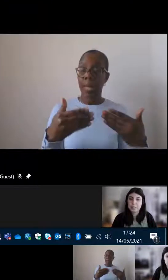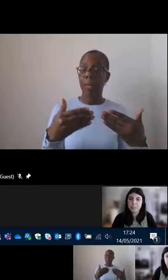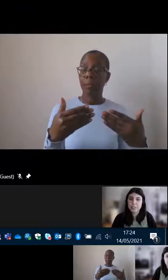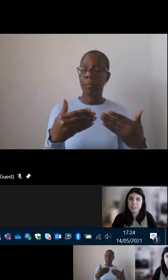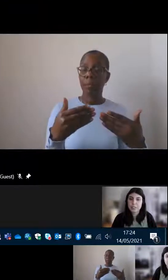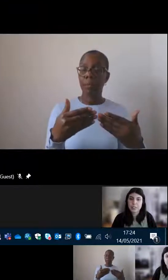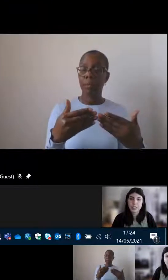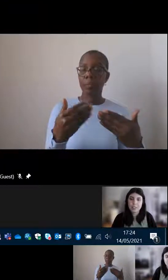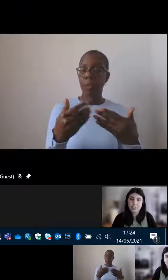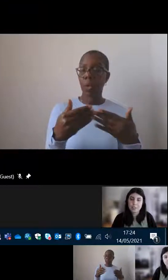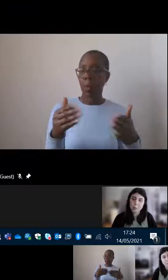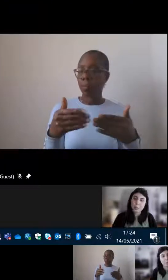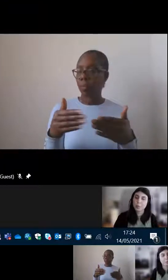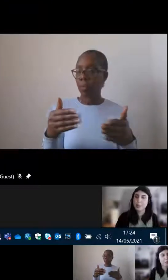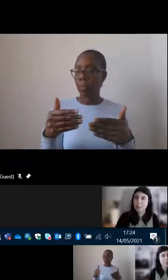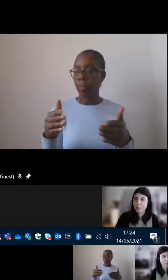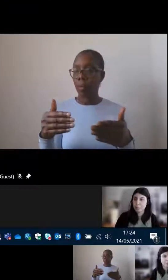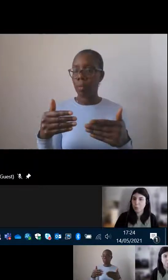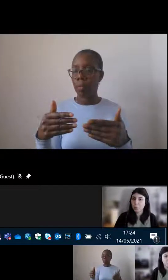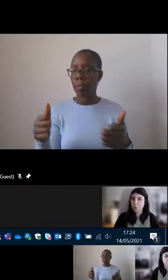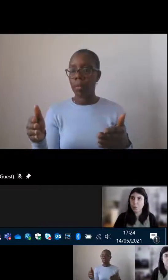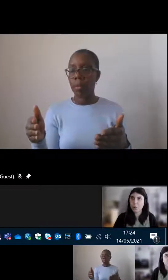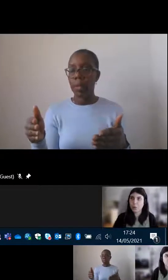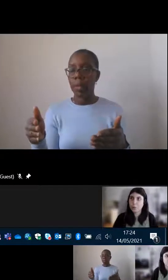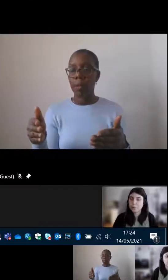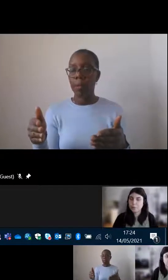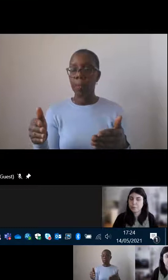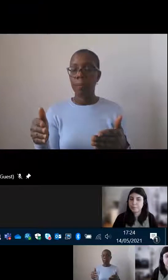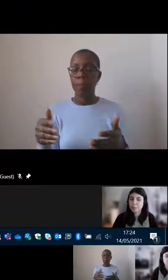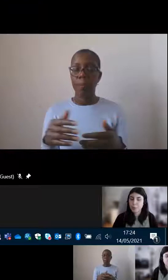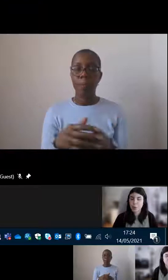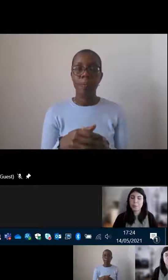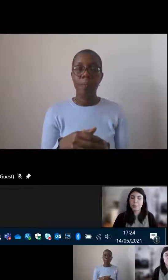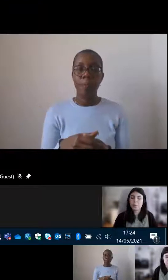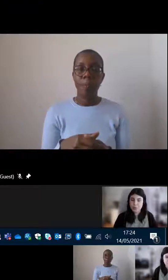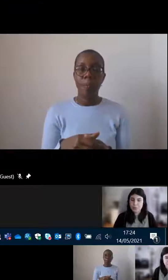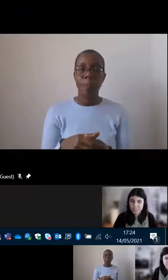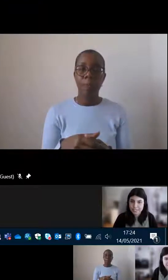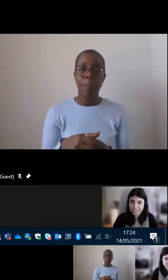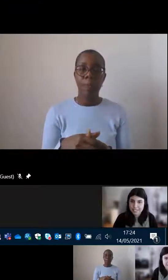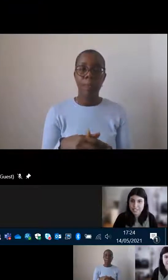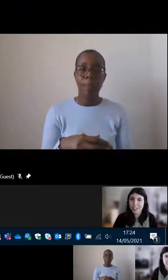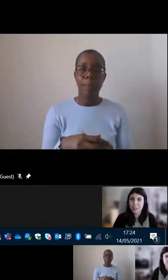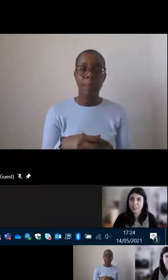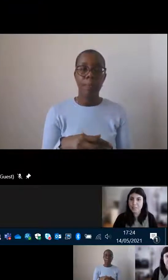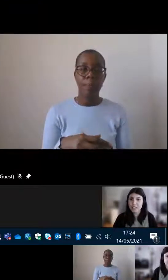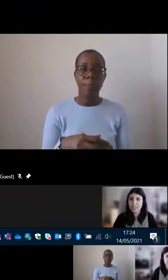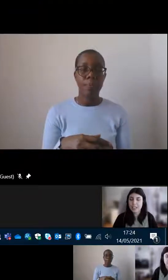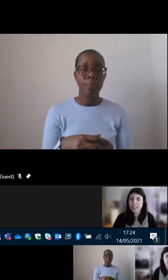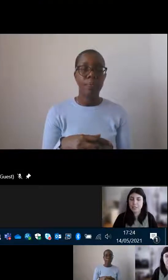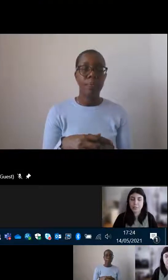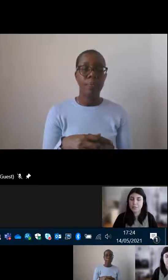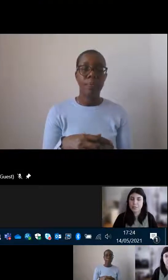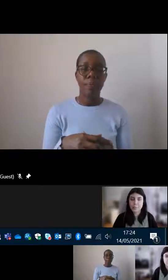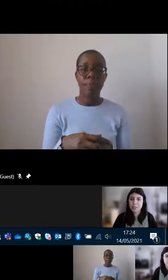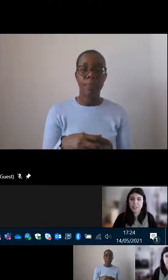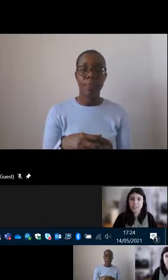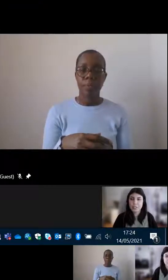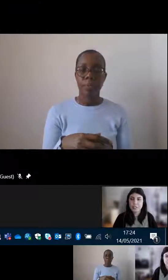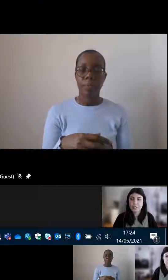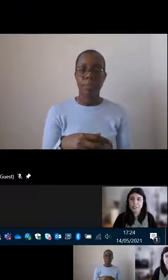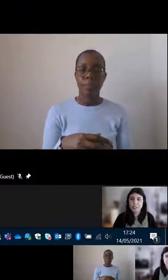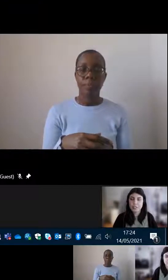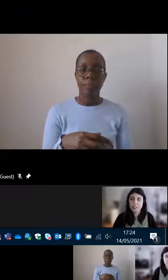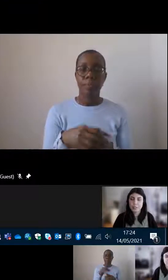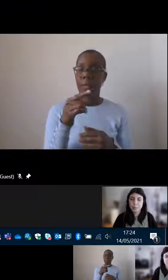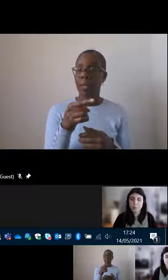um, they'll probably be in more opened up services. But they're a